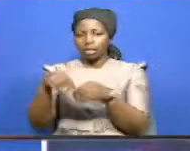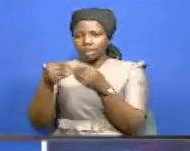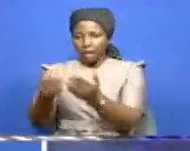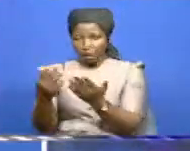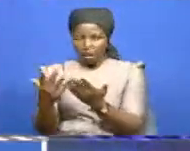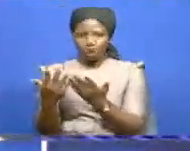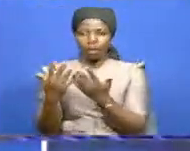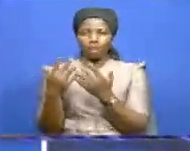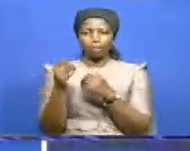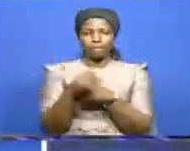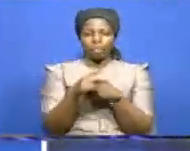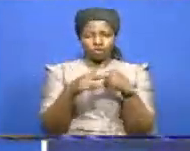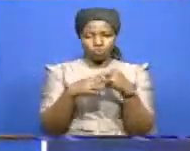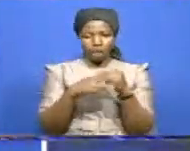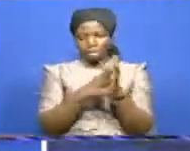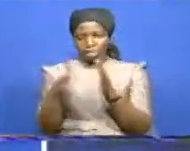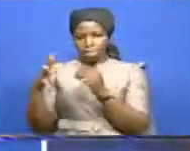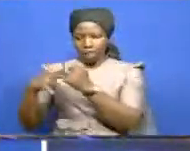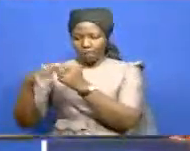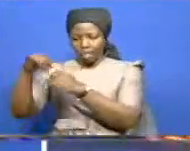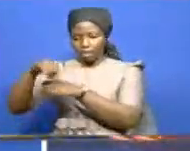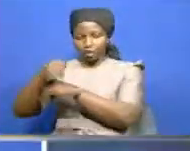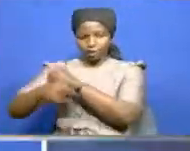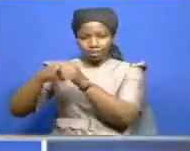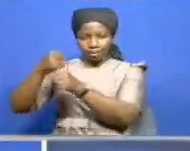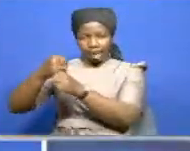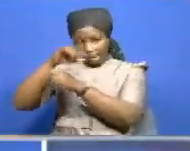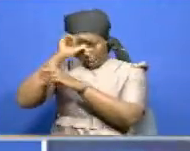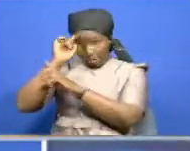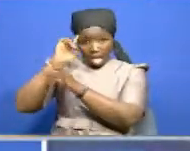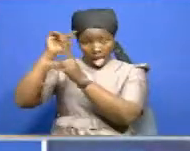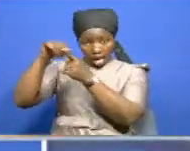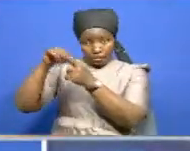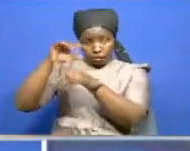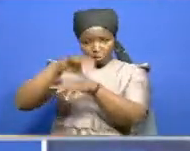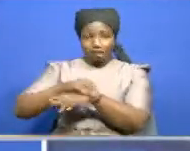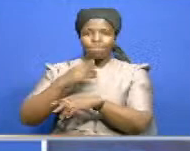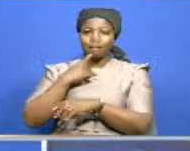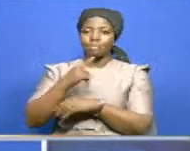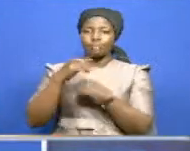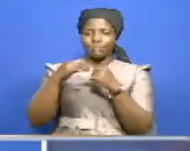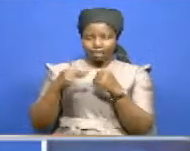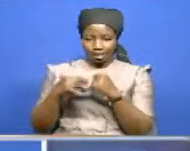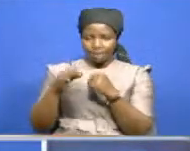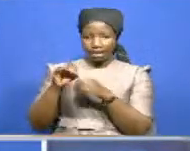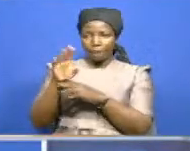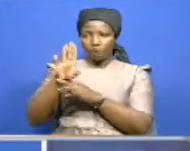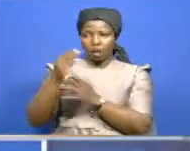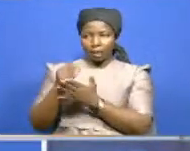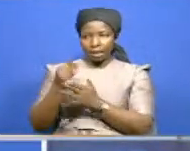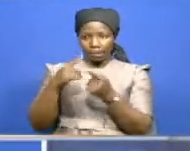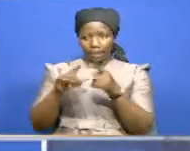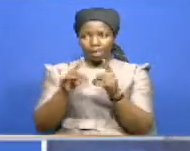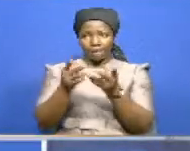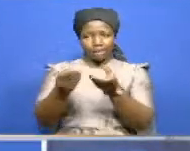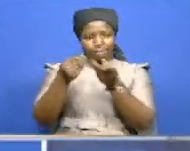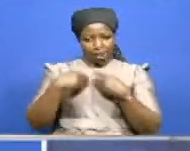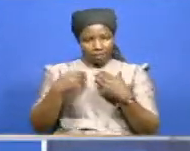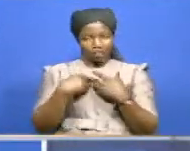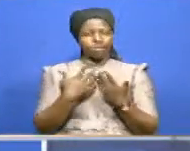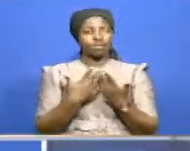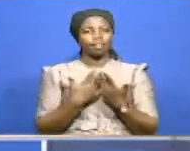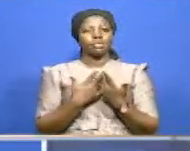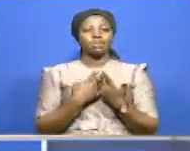year. In issuing these bonds, the government sought to raise 180 billion shillings but received subscriptions worth